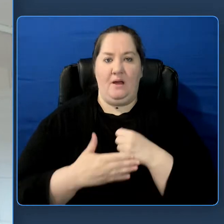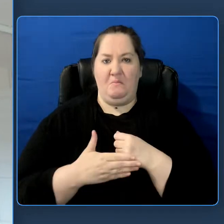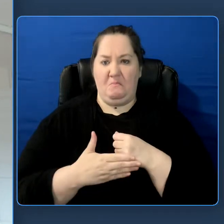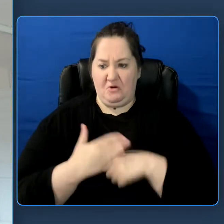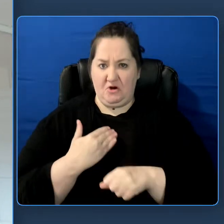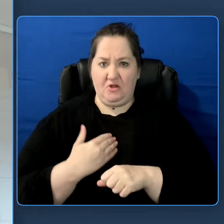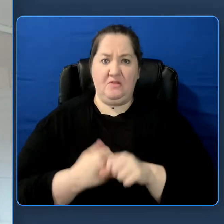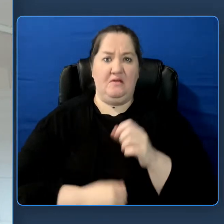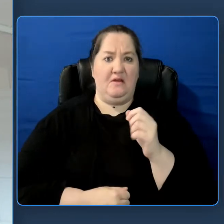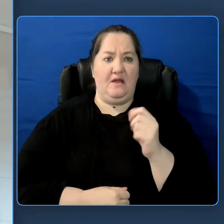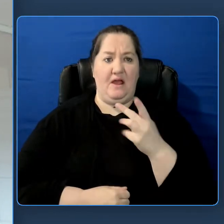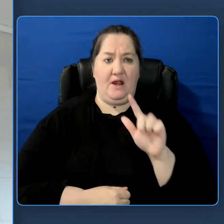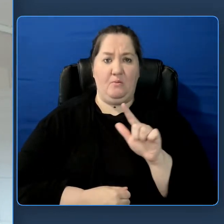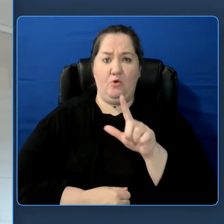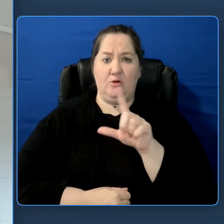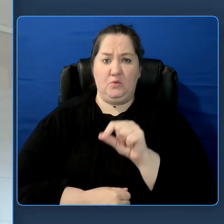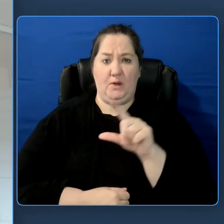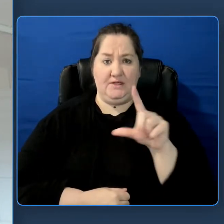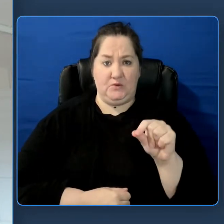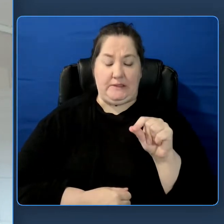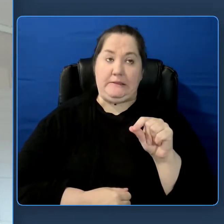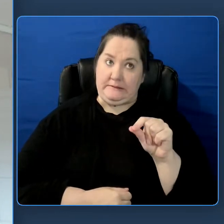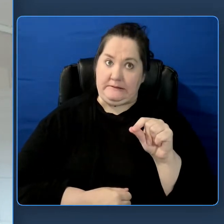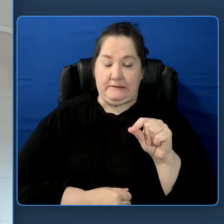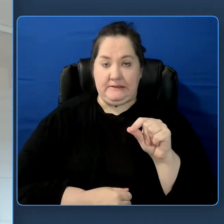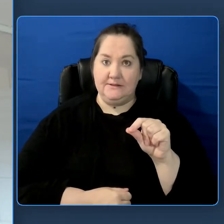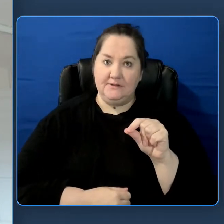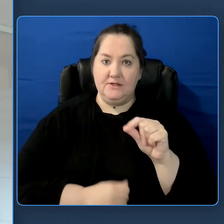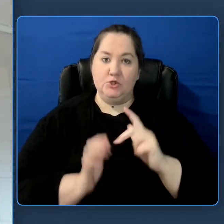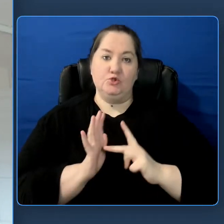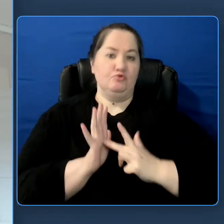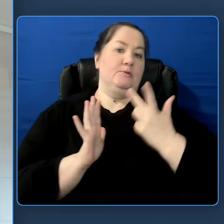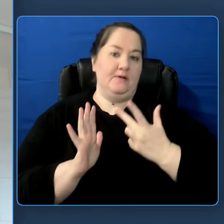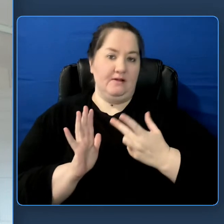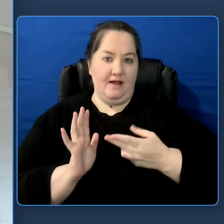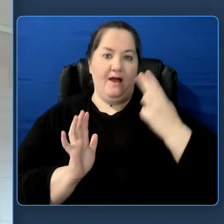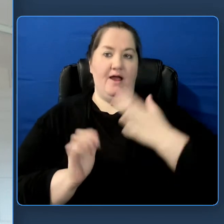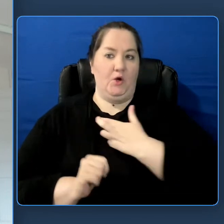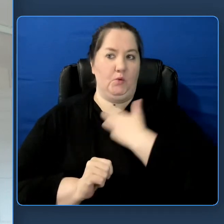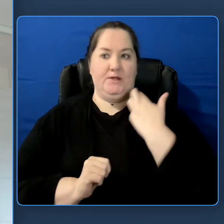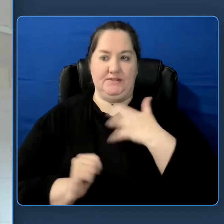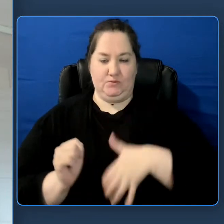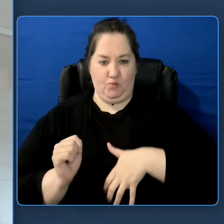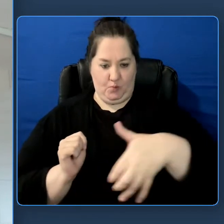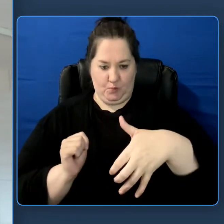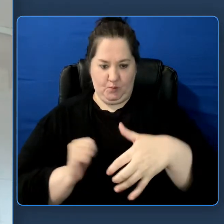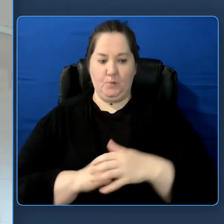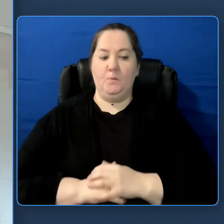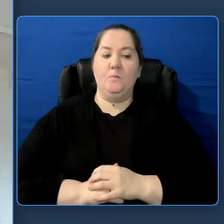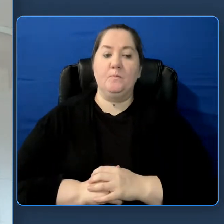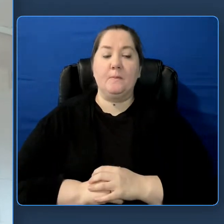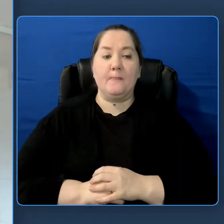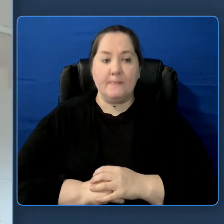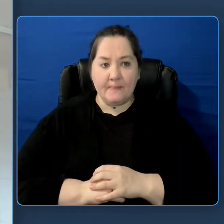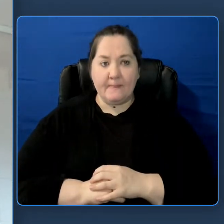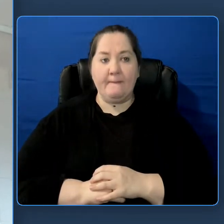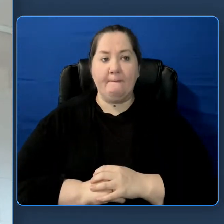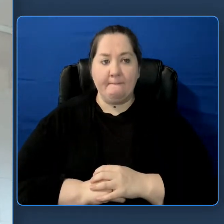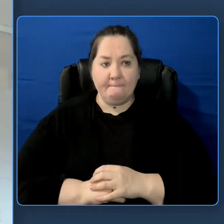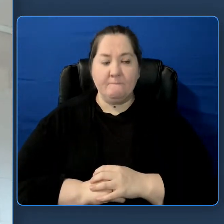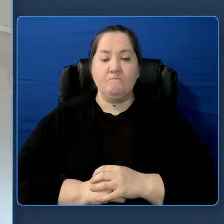April 2020. So kind of a triple high risk pregnancy. But